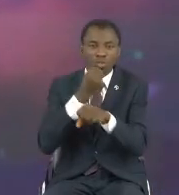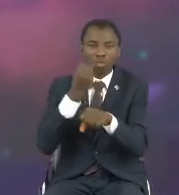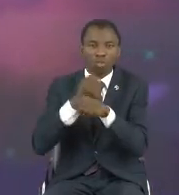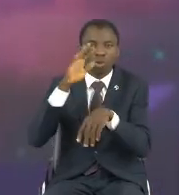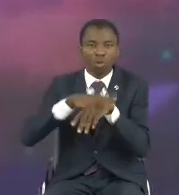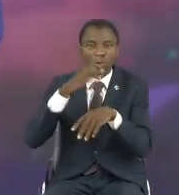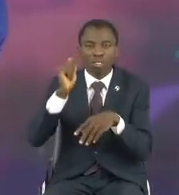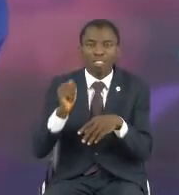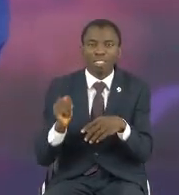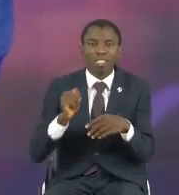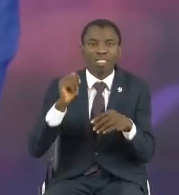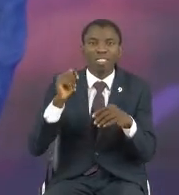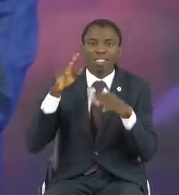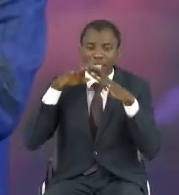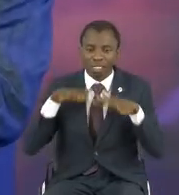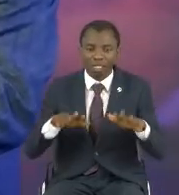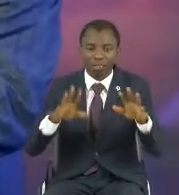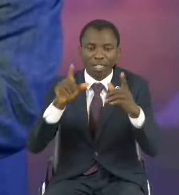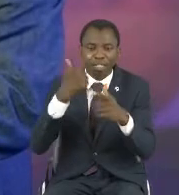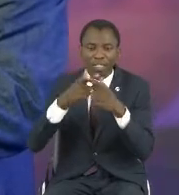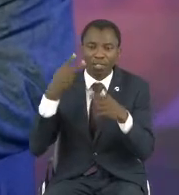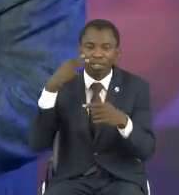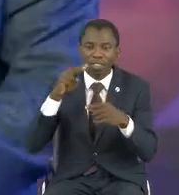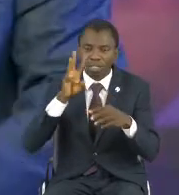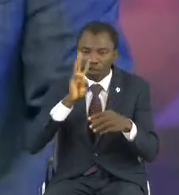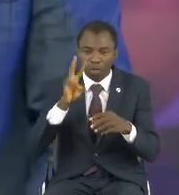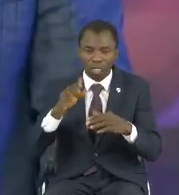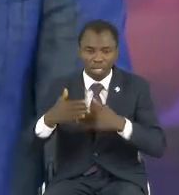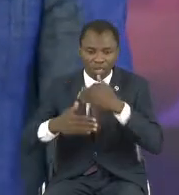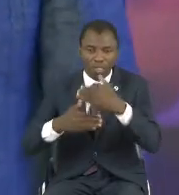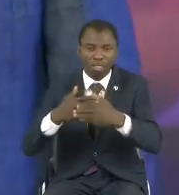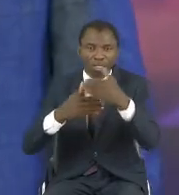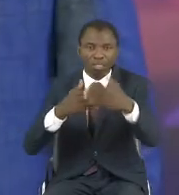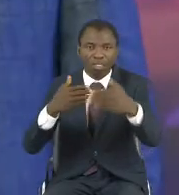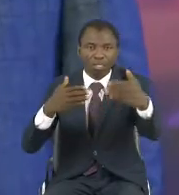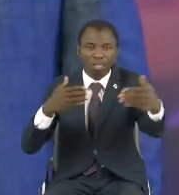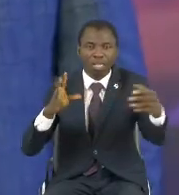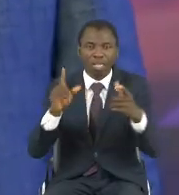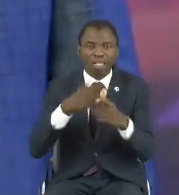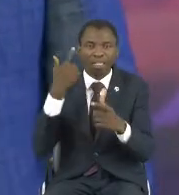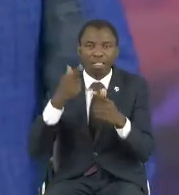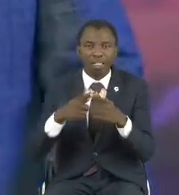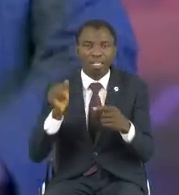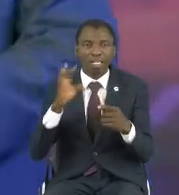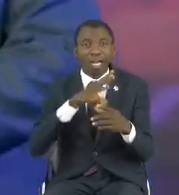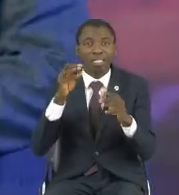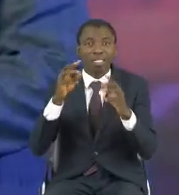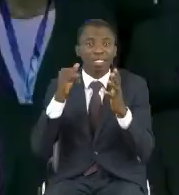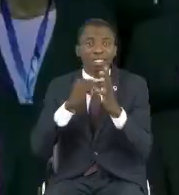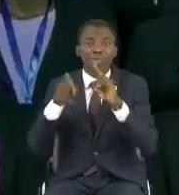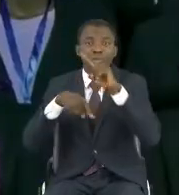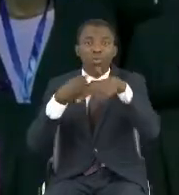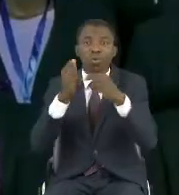ripples, the ripples, and then your eyes are following, and it goes farther